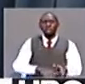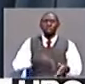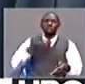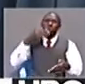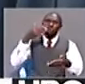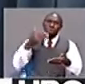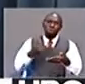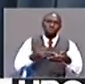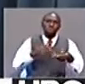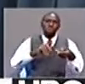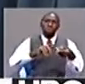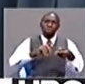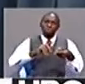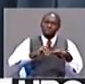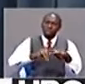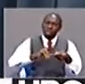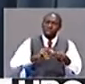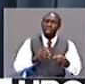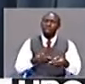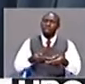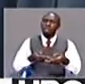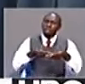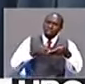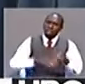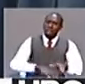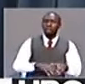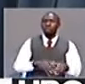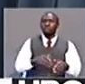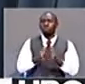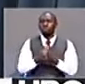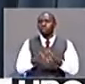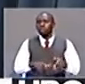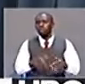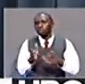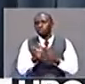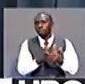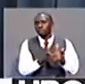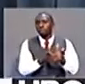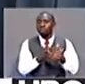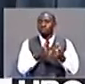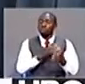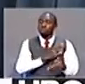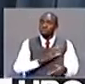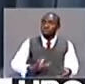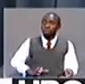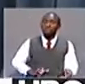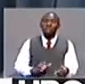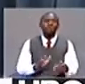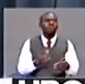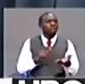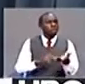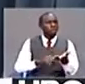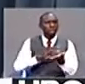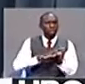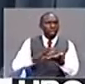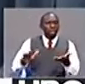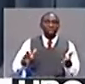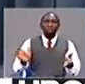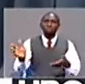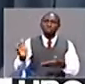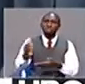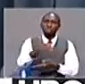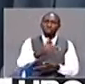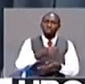died together with Jesus. I understand on Saturday, on Thursday, he collected all his priests around